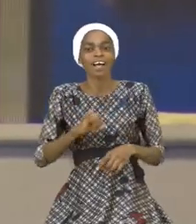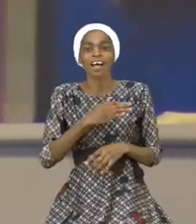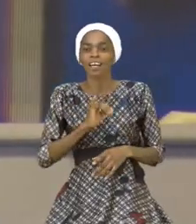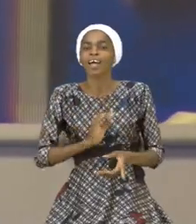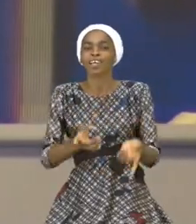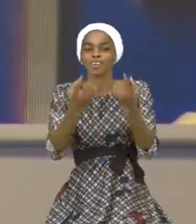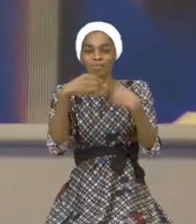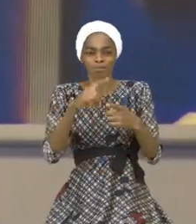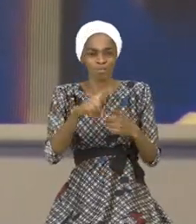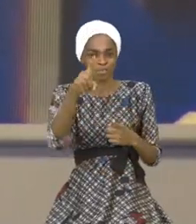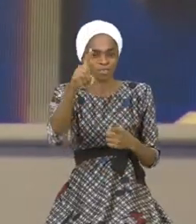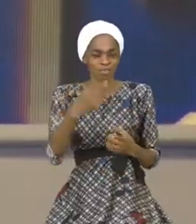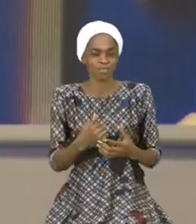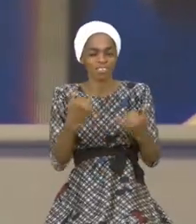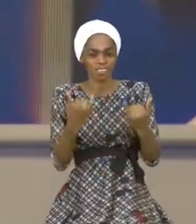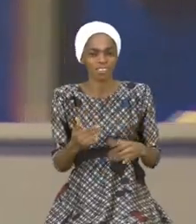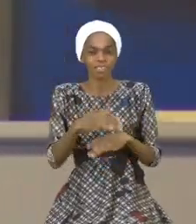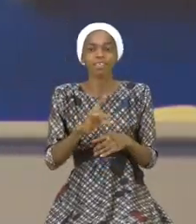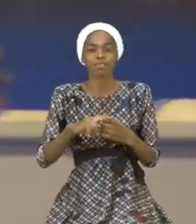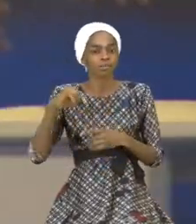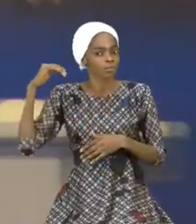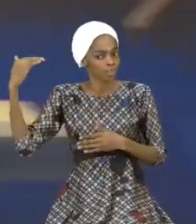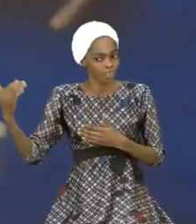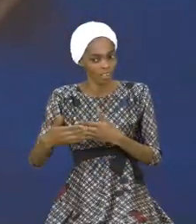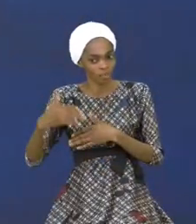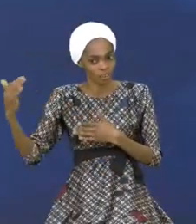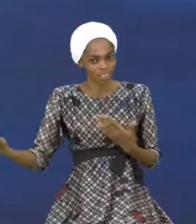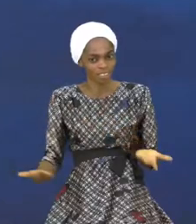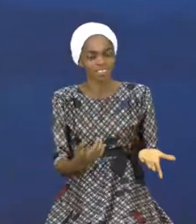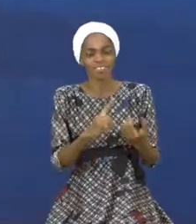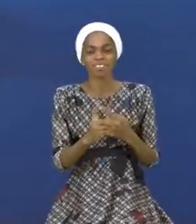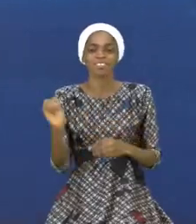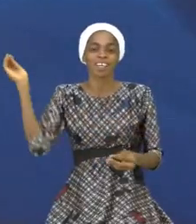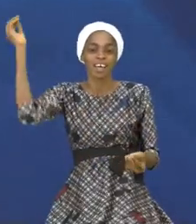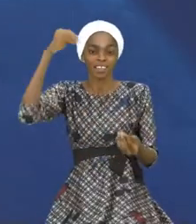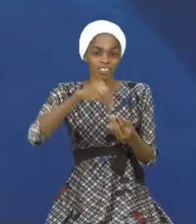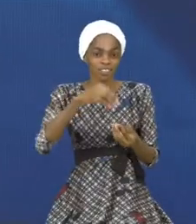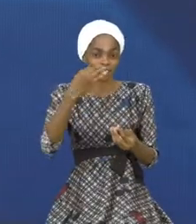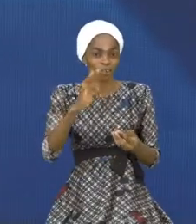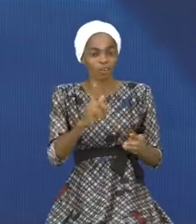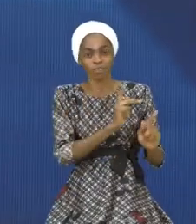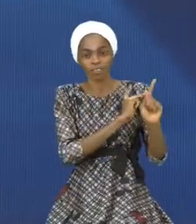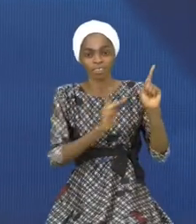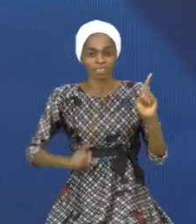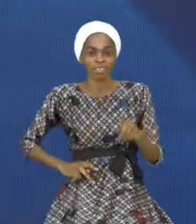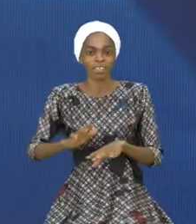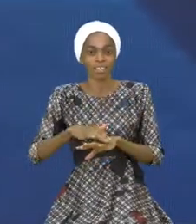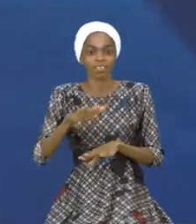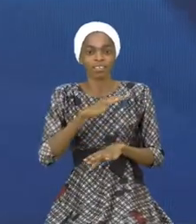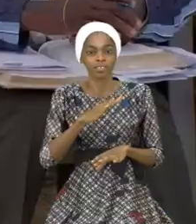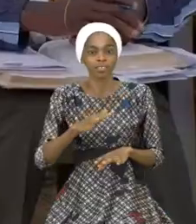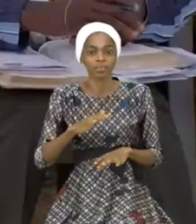you tonight to invite you to the addition of the kingdom in your life tonight